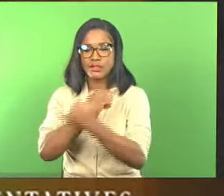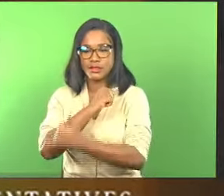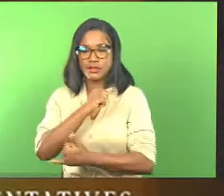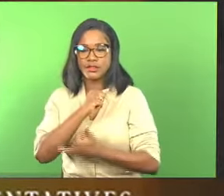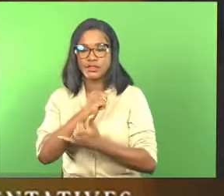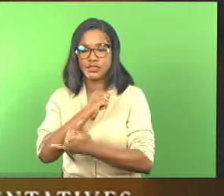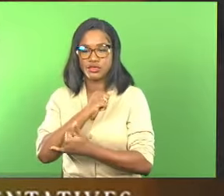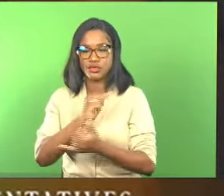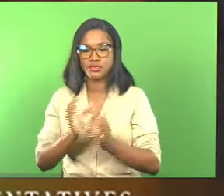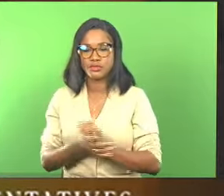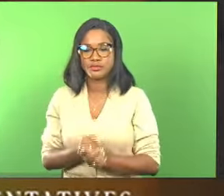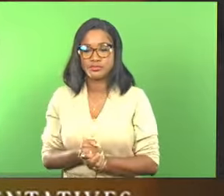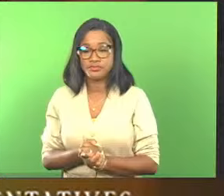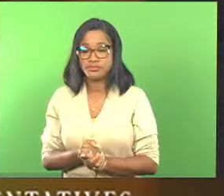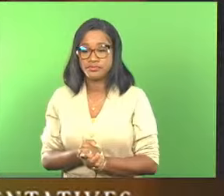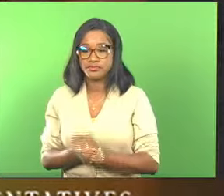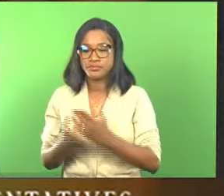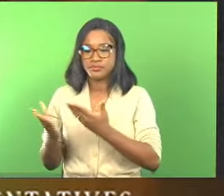I bring